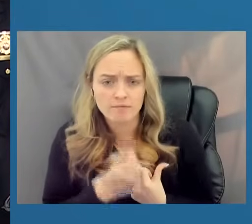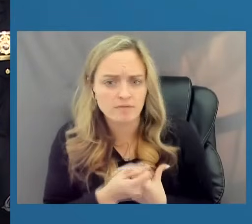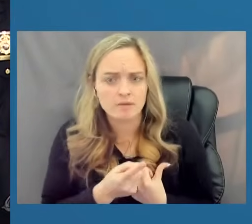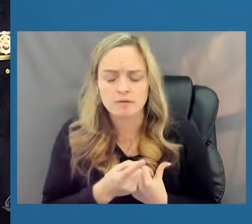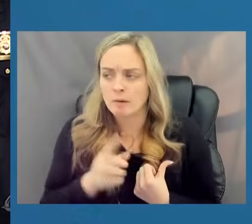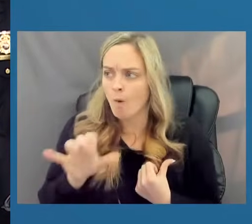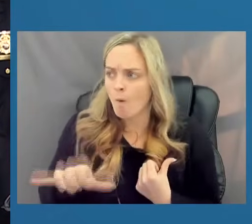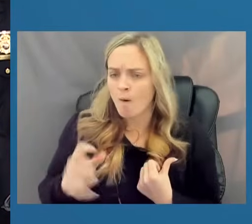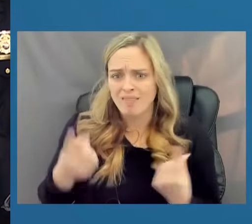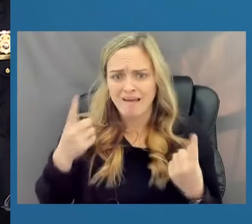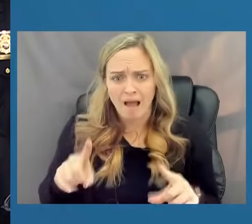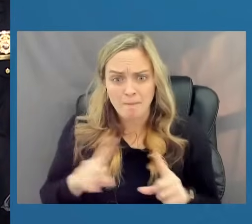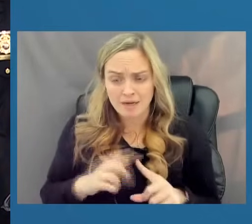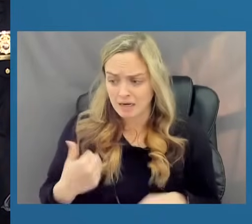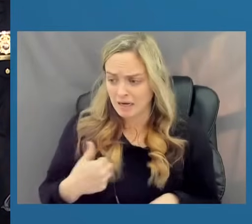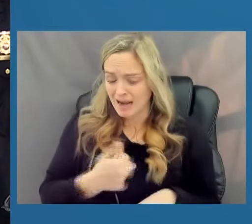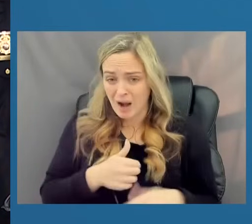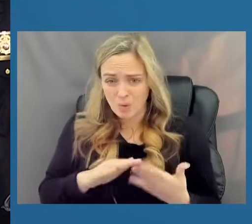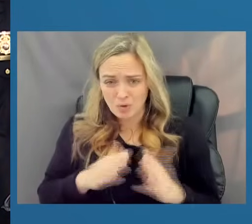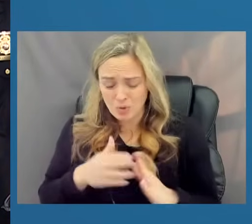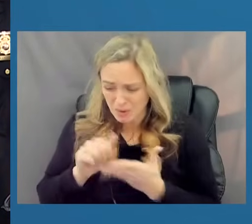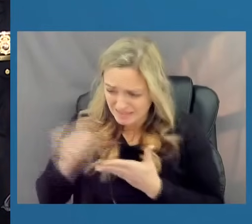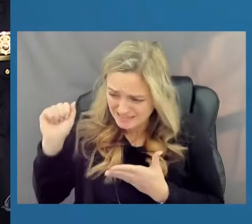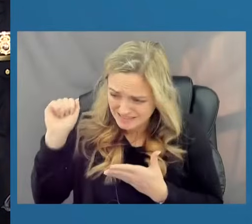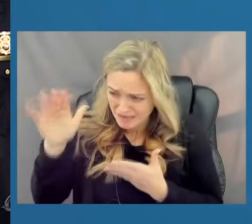shipped off to a jail hundreds of miles away.